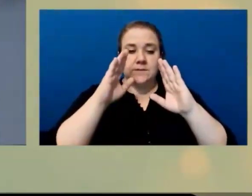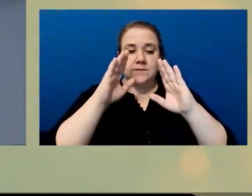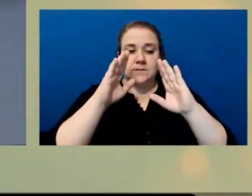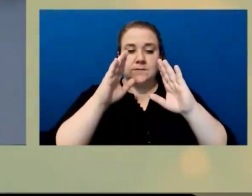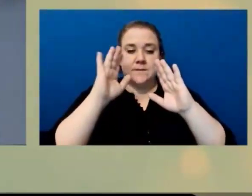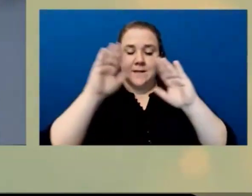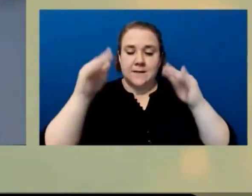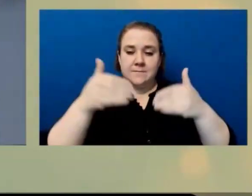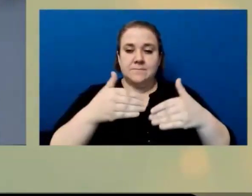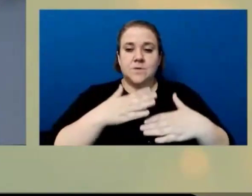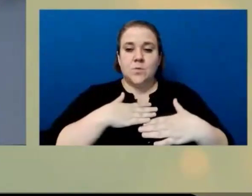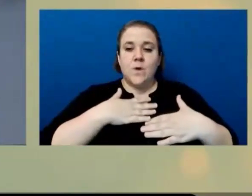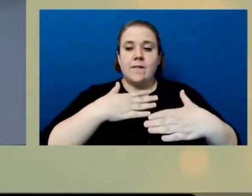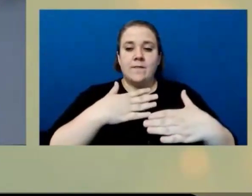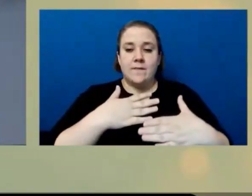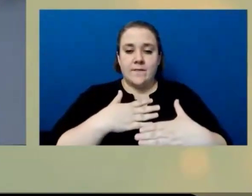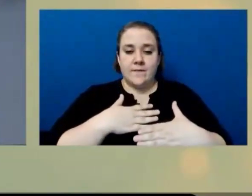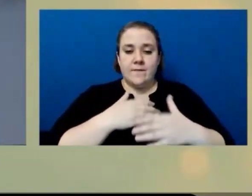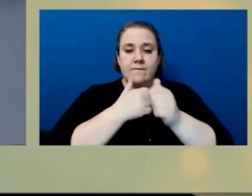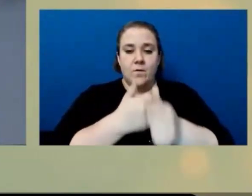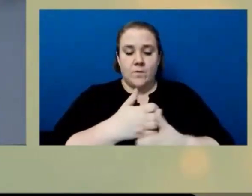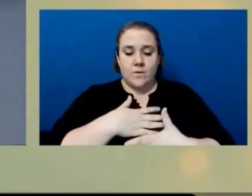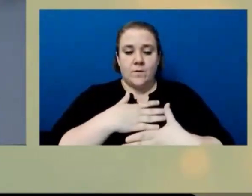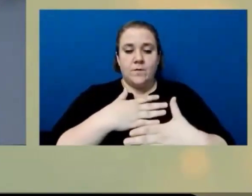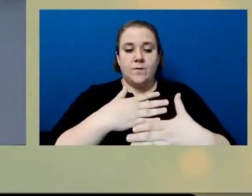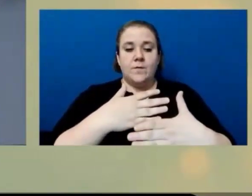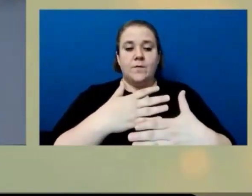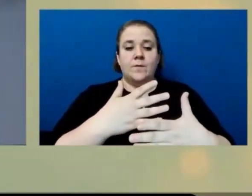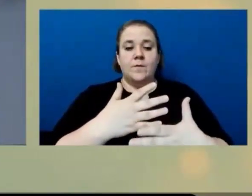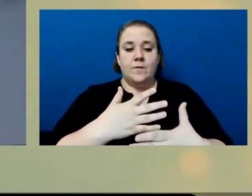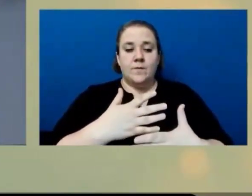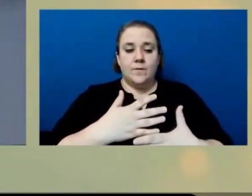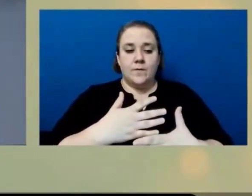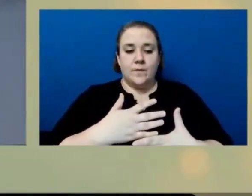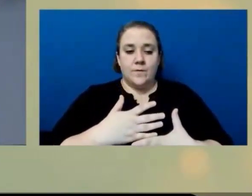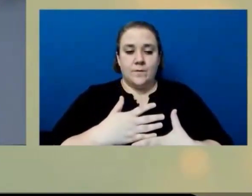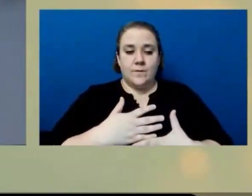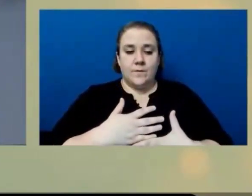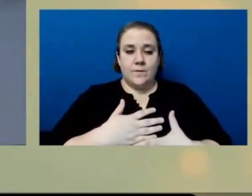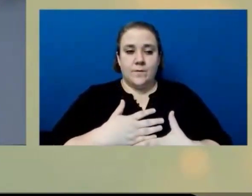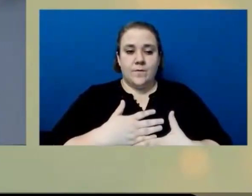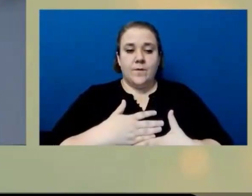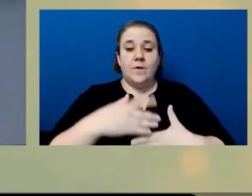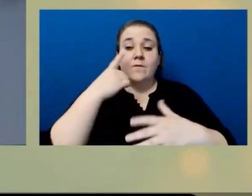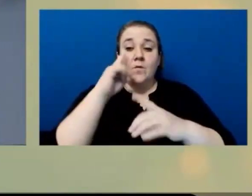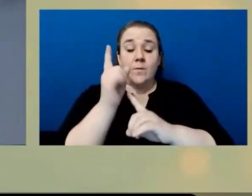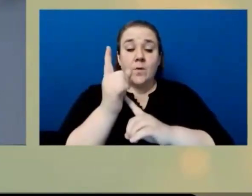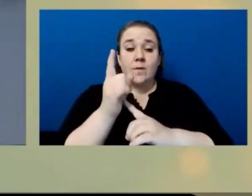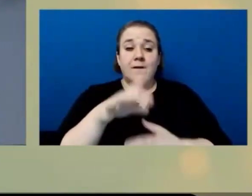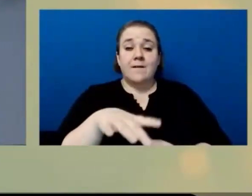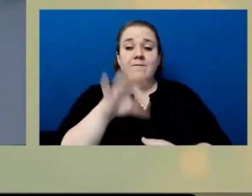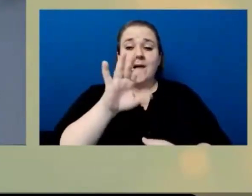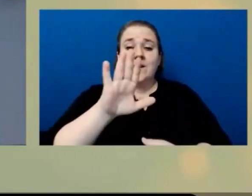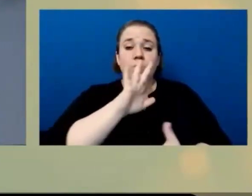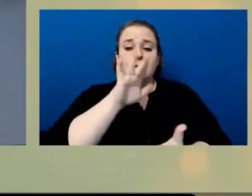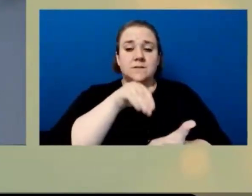steady rhythm of your breath. In and out. For a moment,